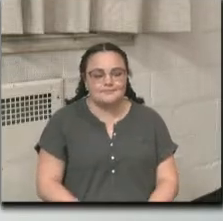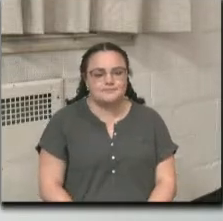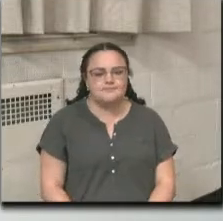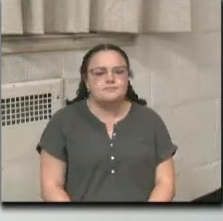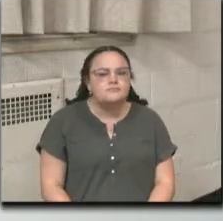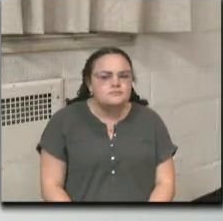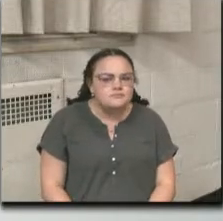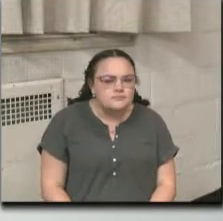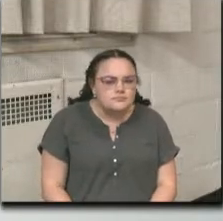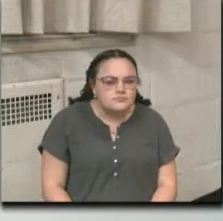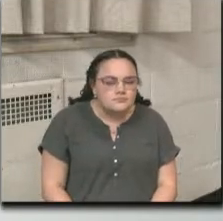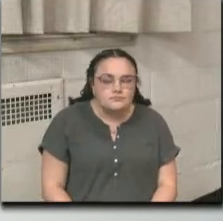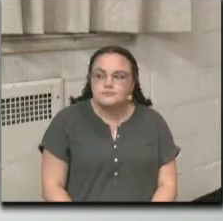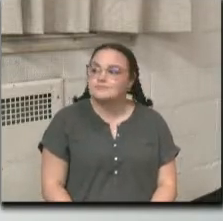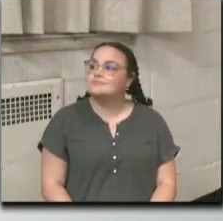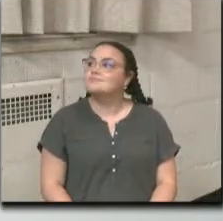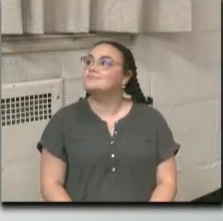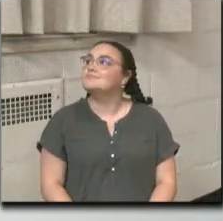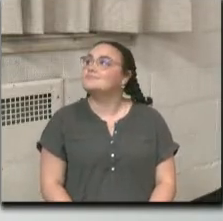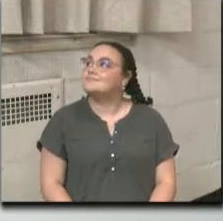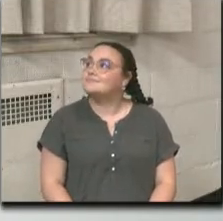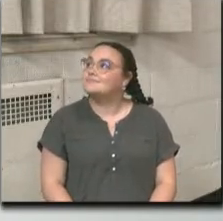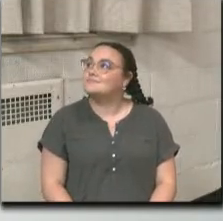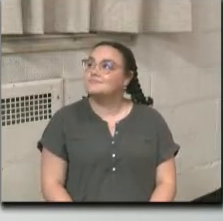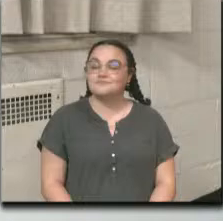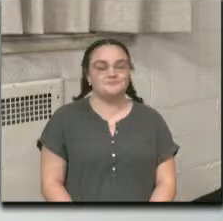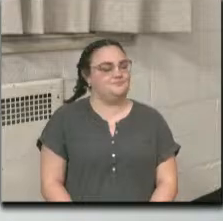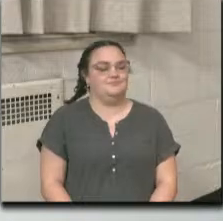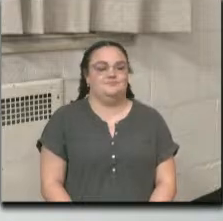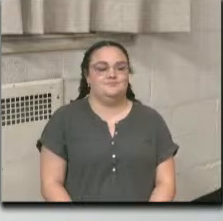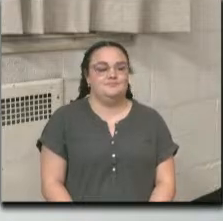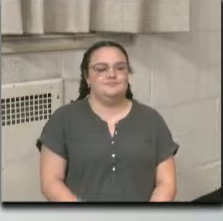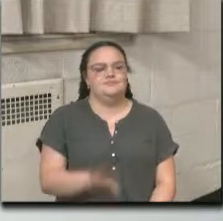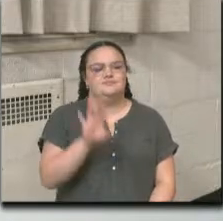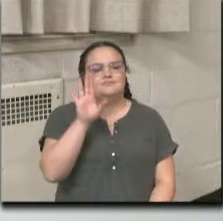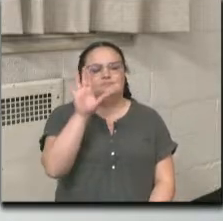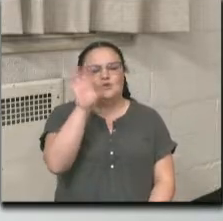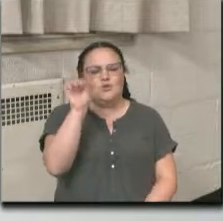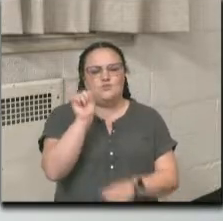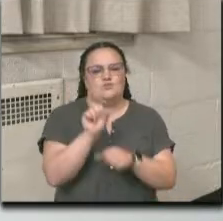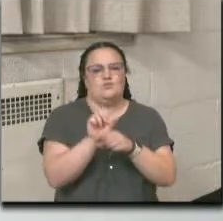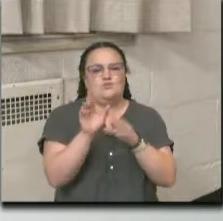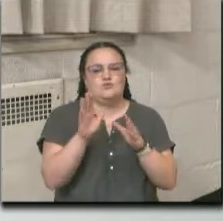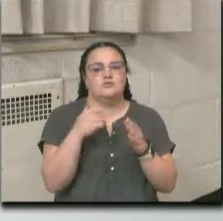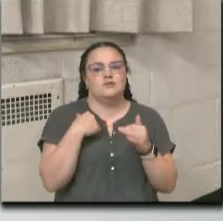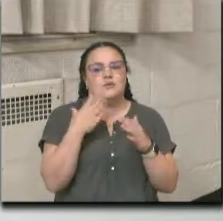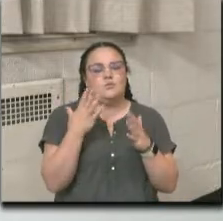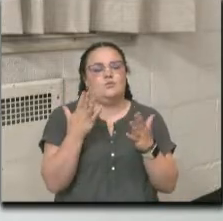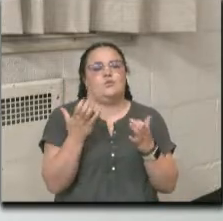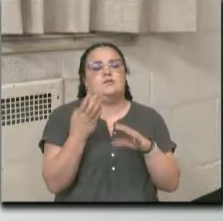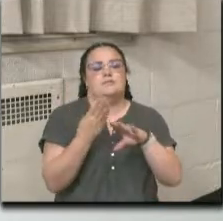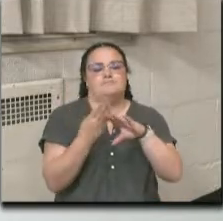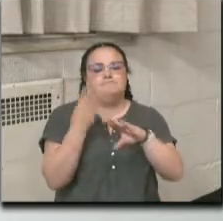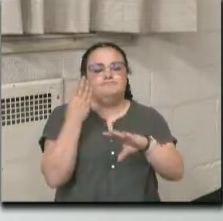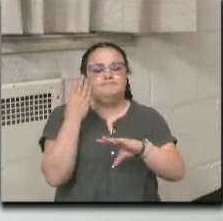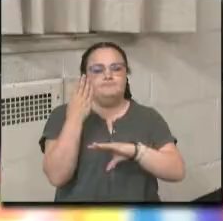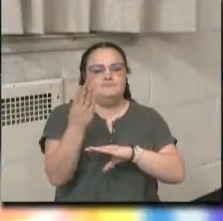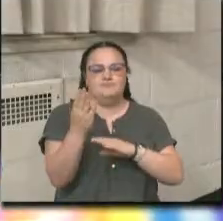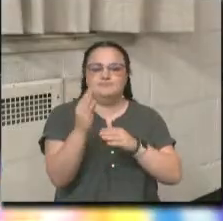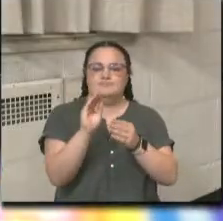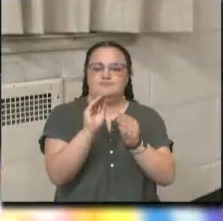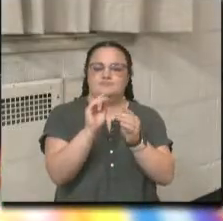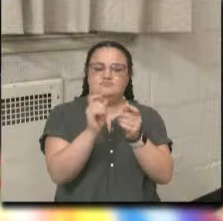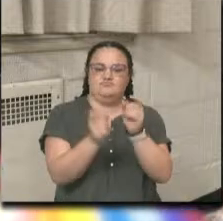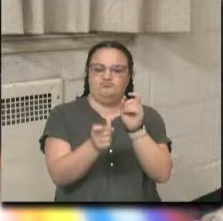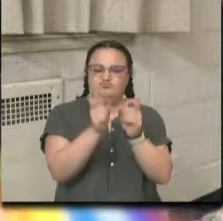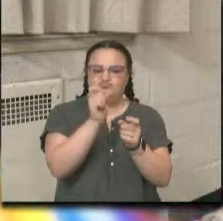Colleague, sorry, can you hear me? Colleagues, yep, there it is. Colleagues, I'd like to make a motion for modifications